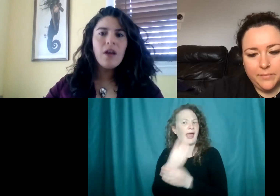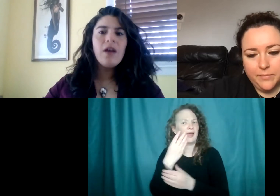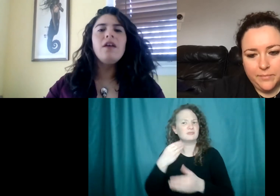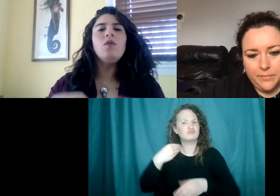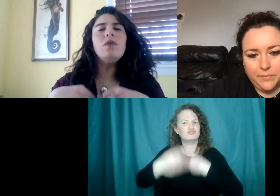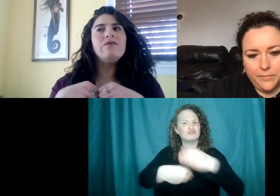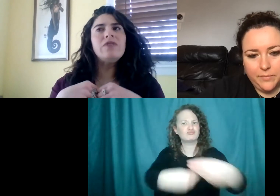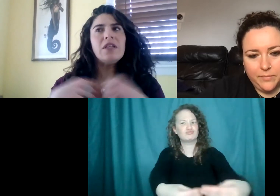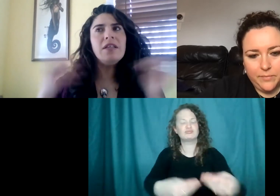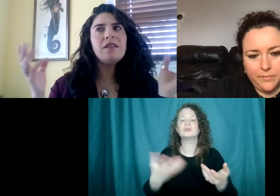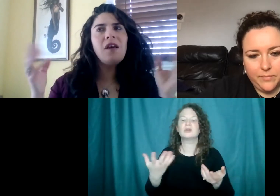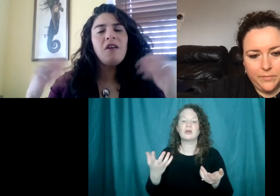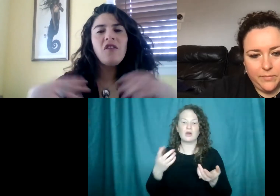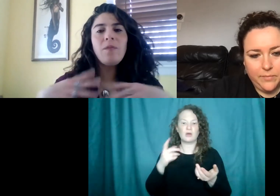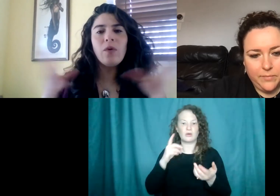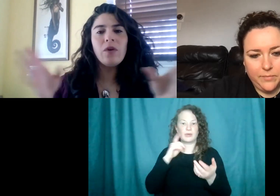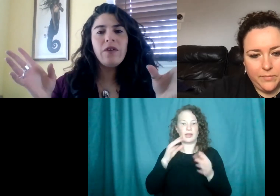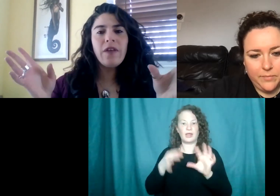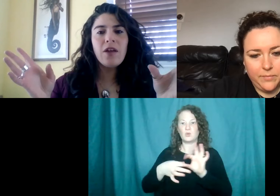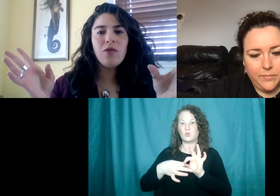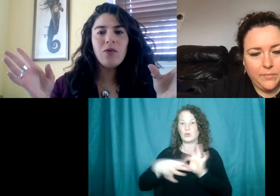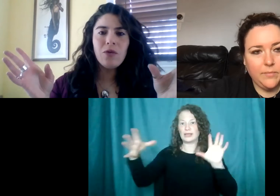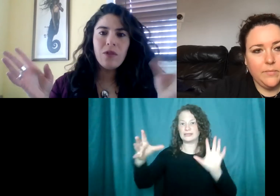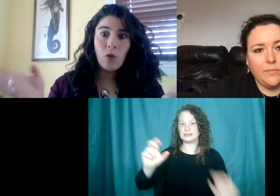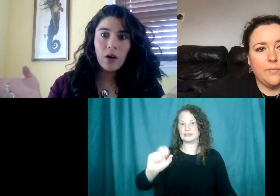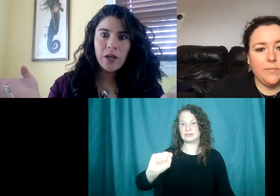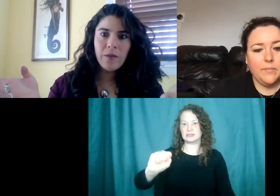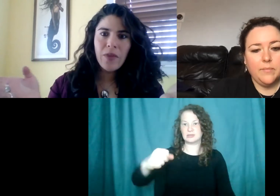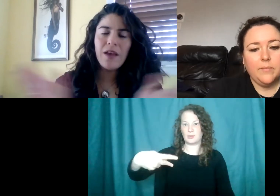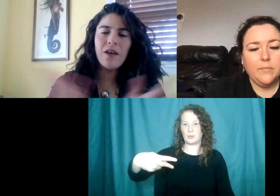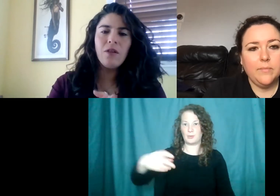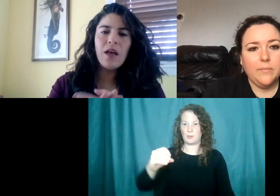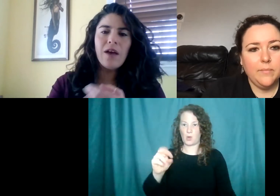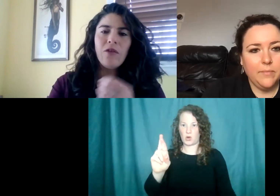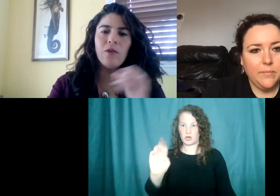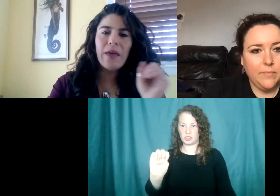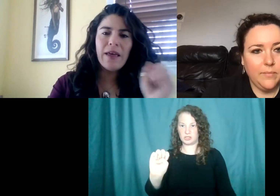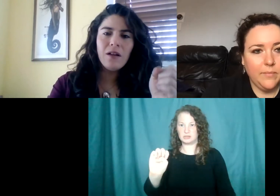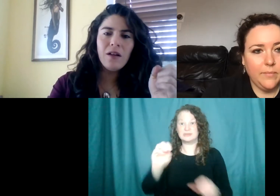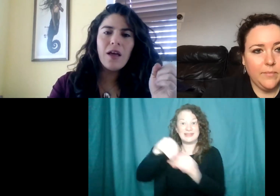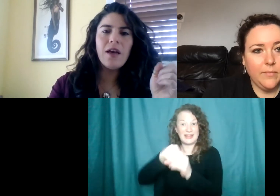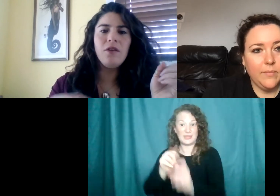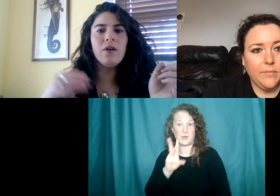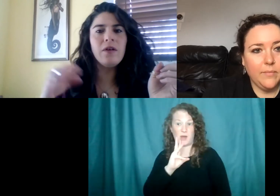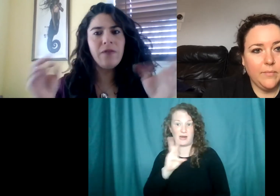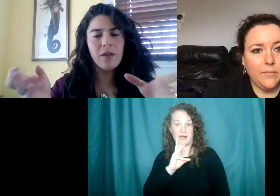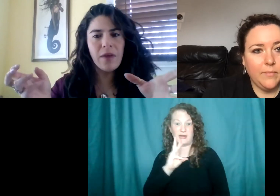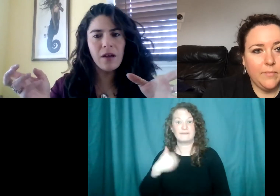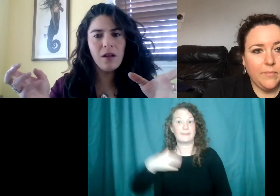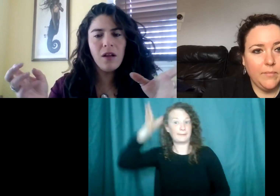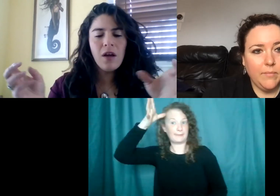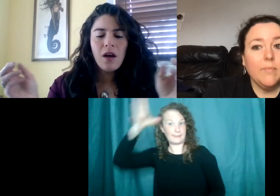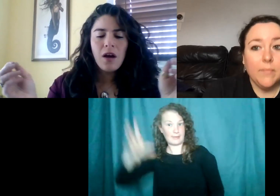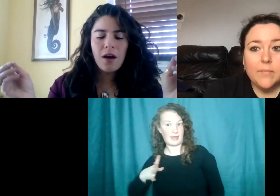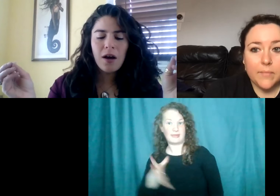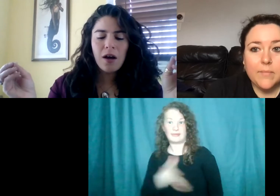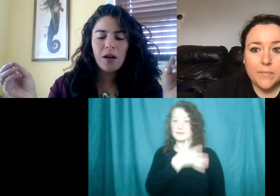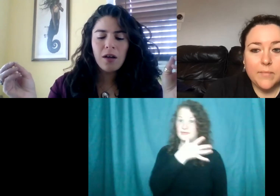where it will release spores into the water, and you'll have your male and your female